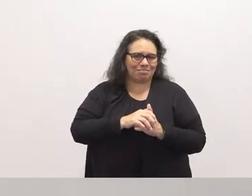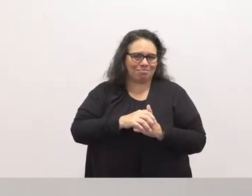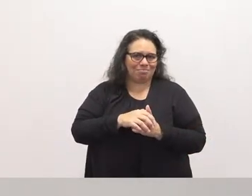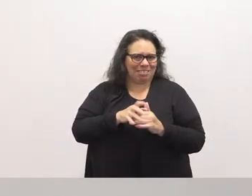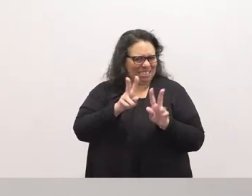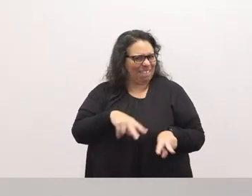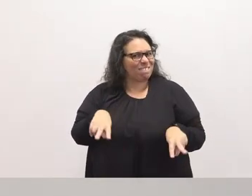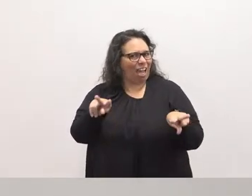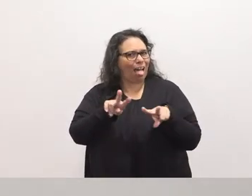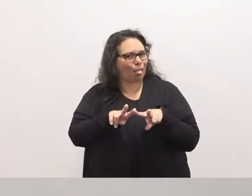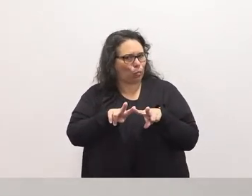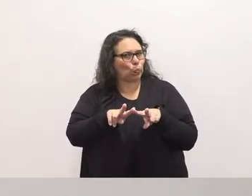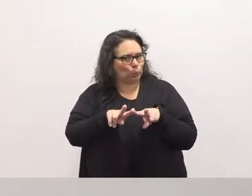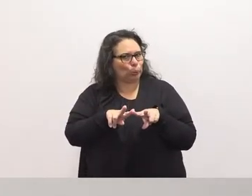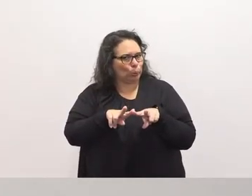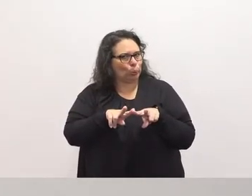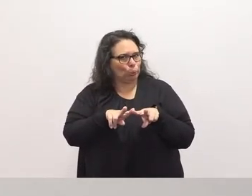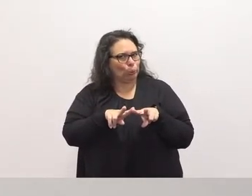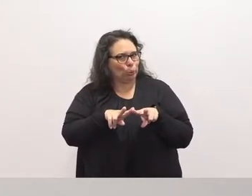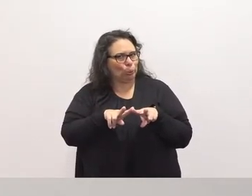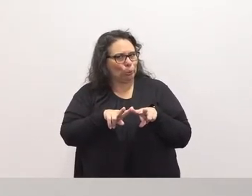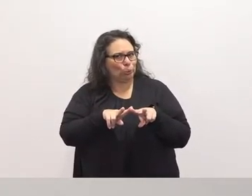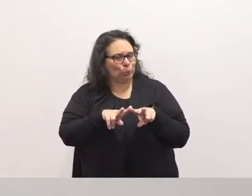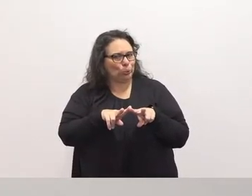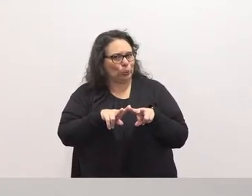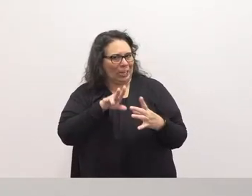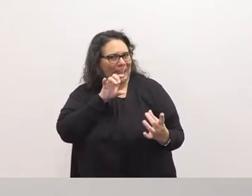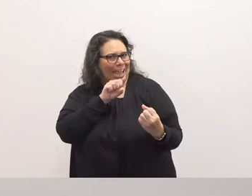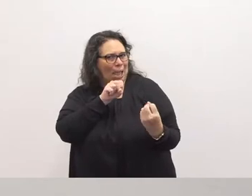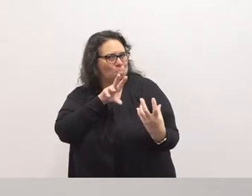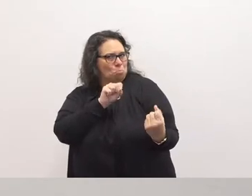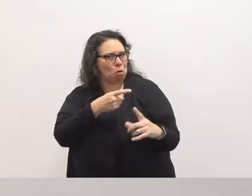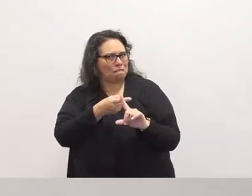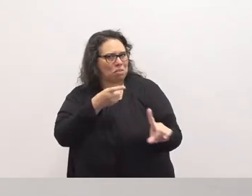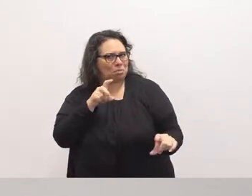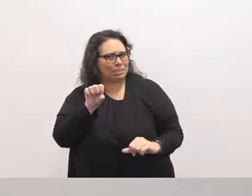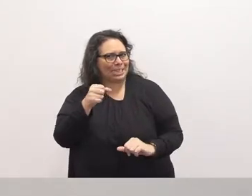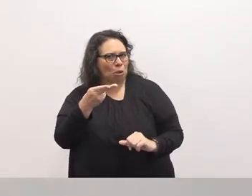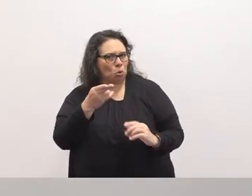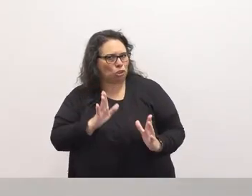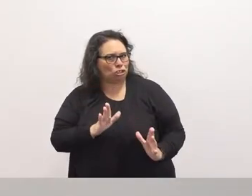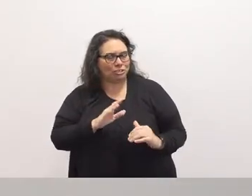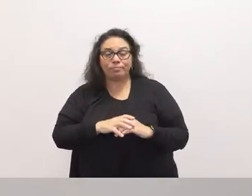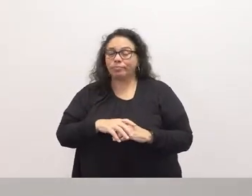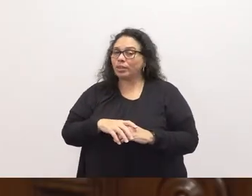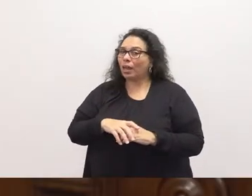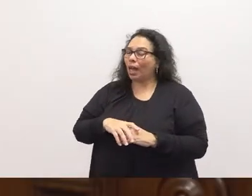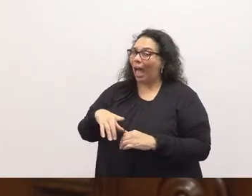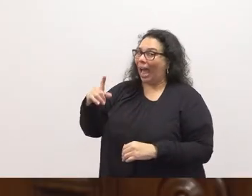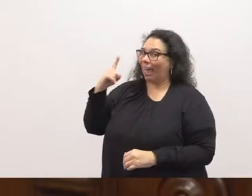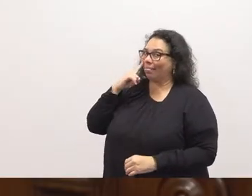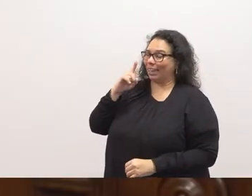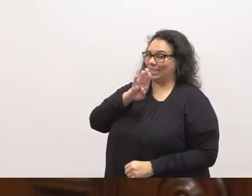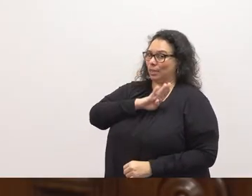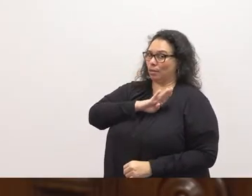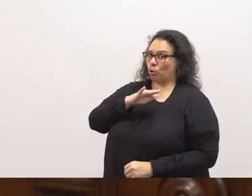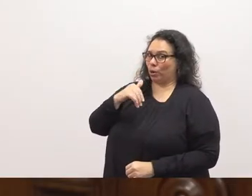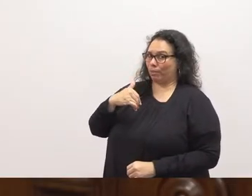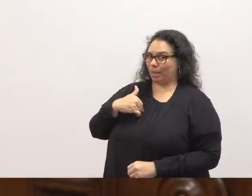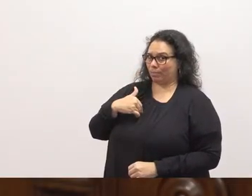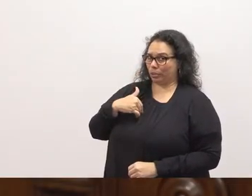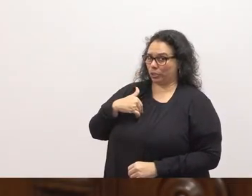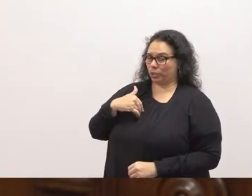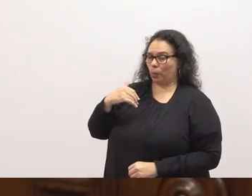value in taking input from our stakeholders. Well, I think as board members, we have